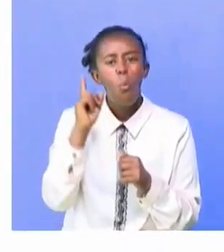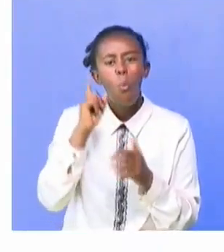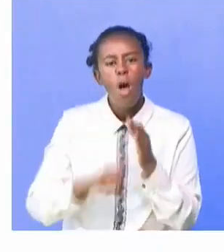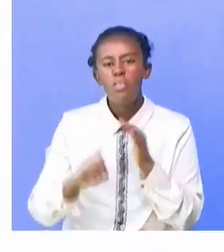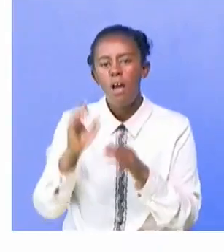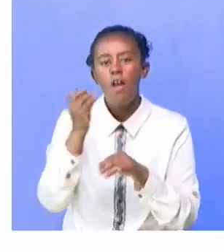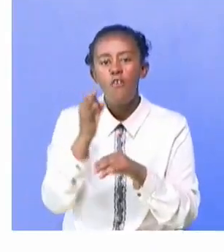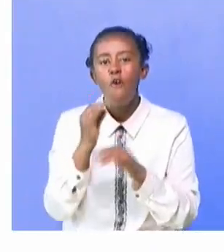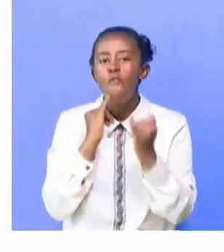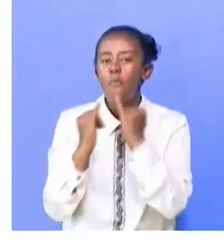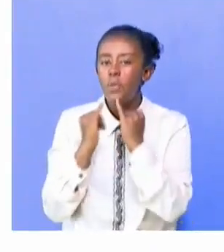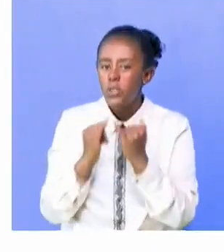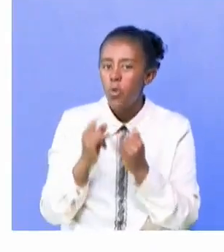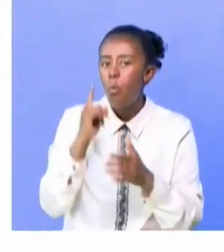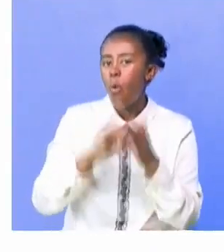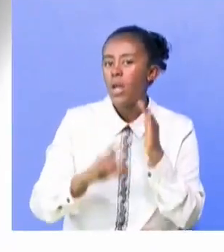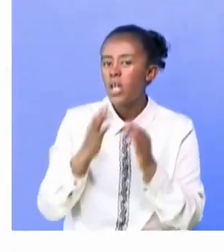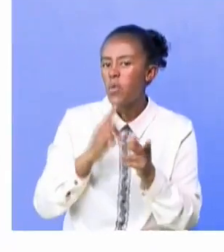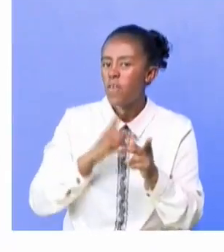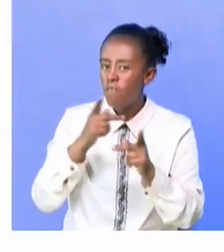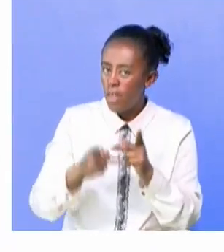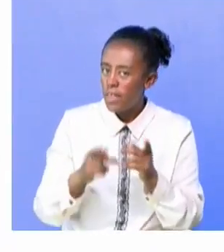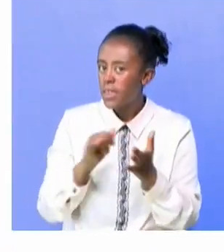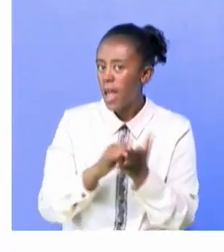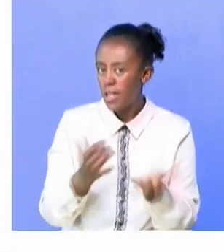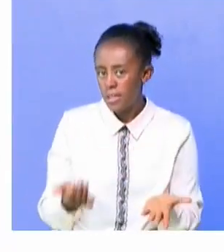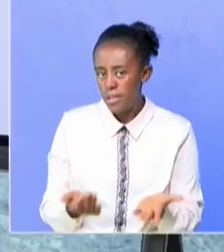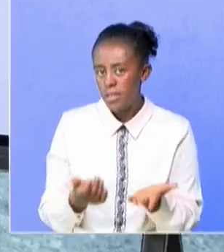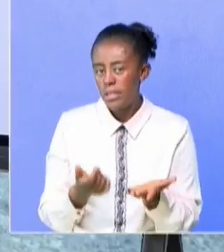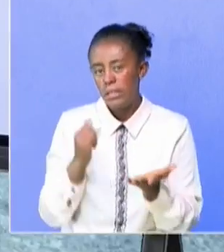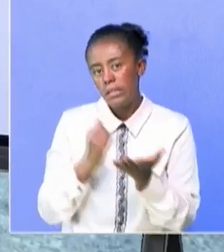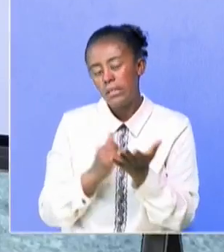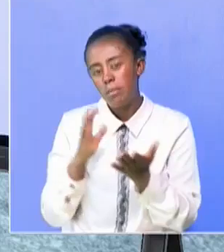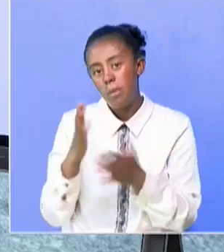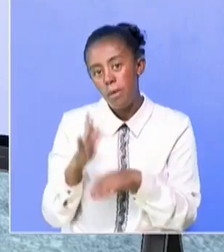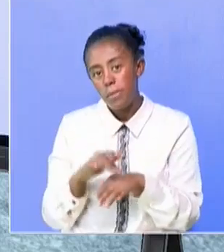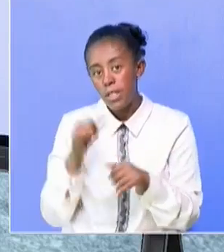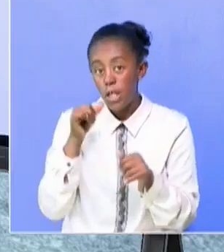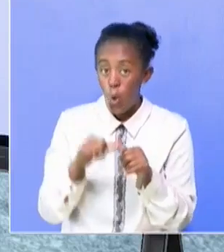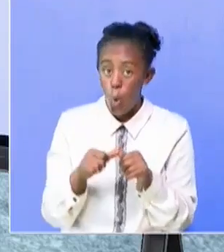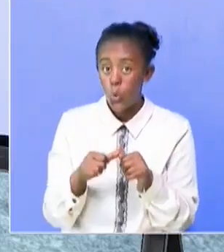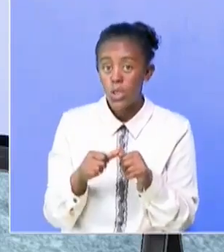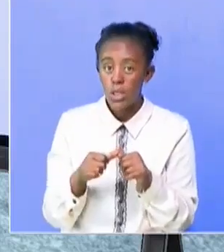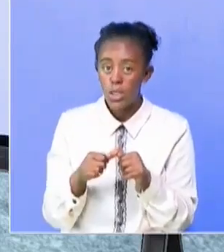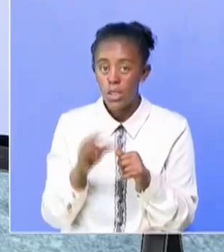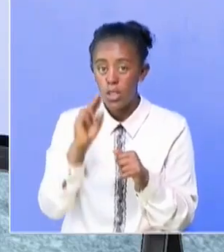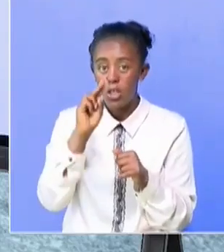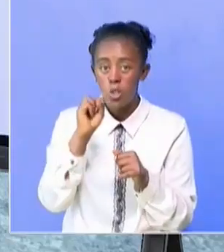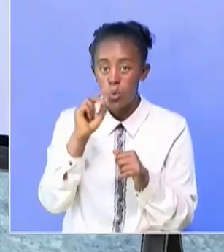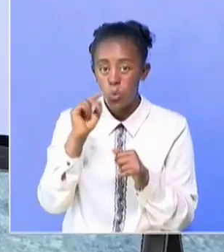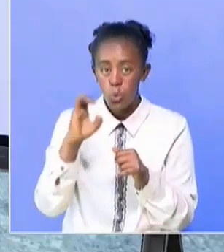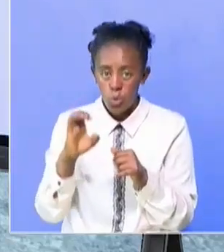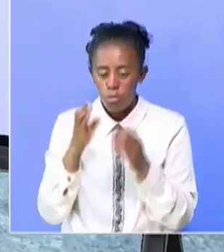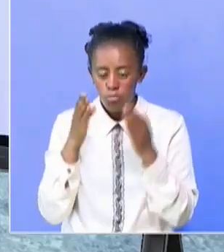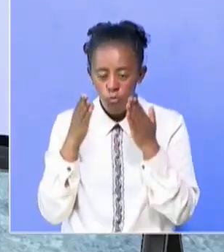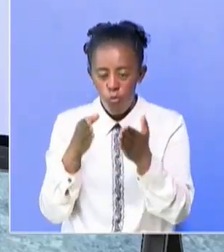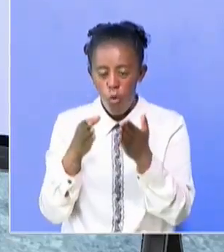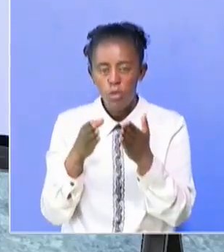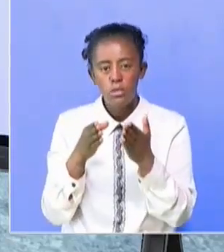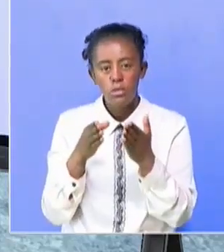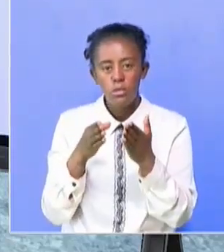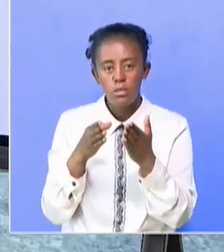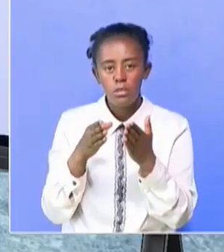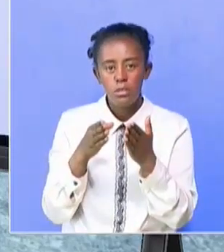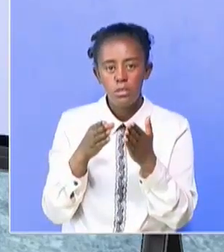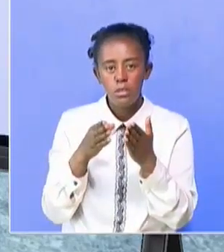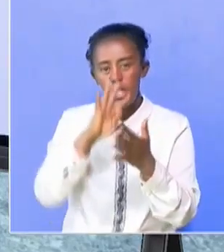of information is that? What kind of event is that? It may be the notice, okay, may focus on the